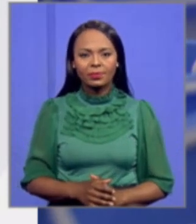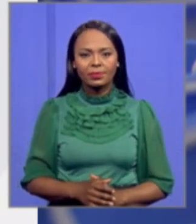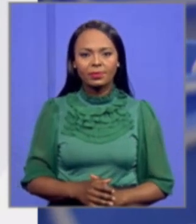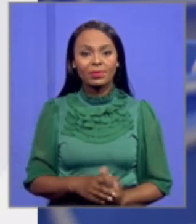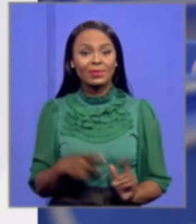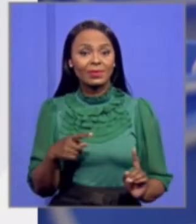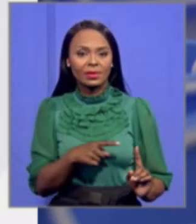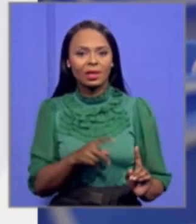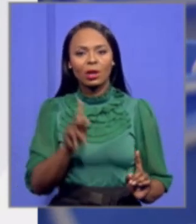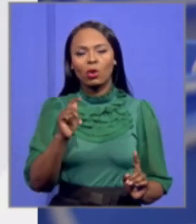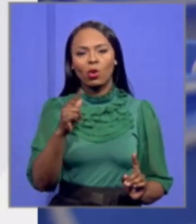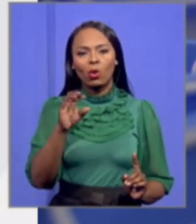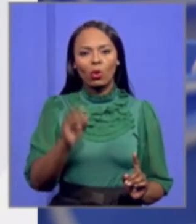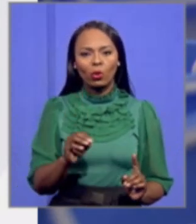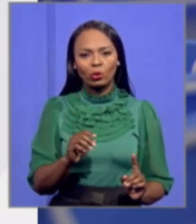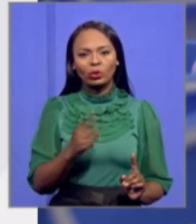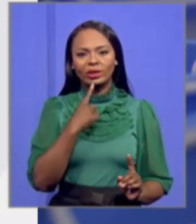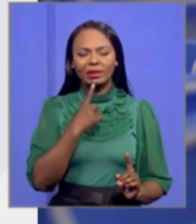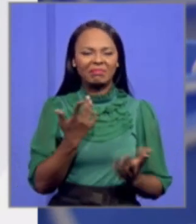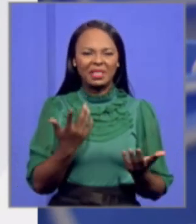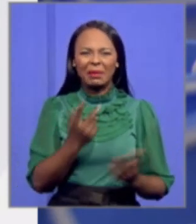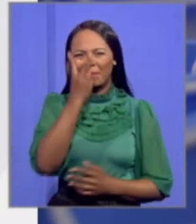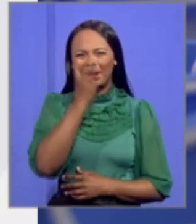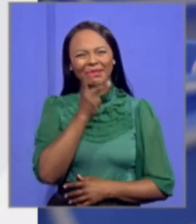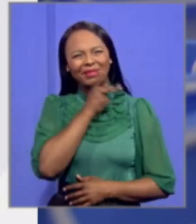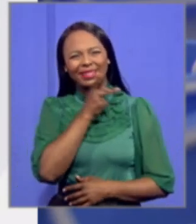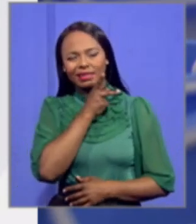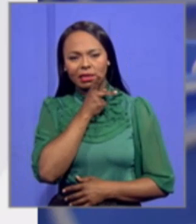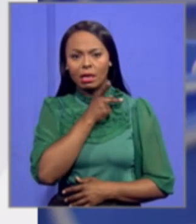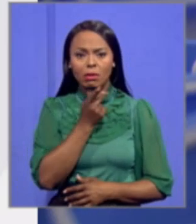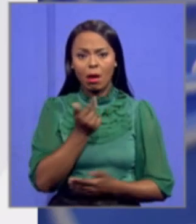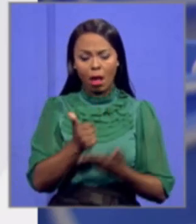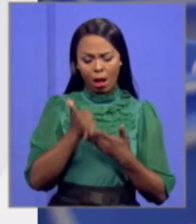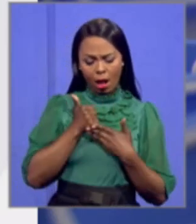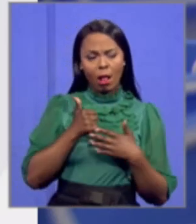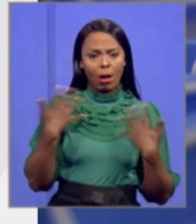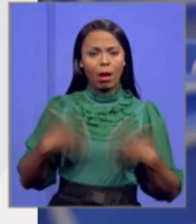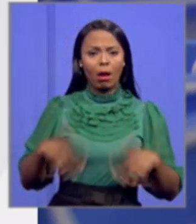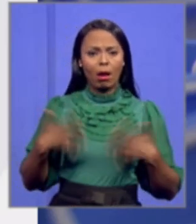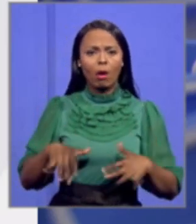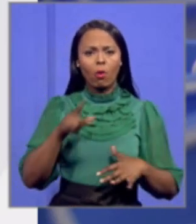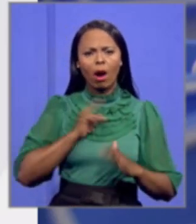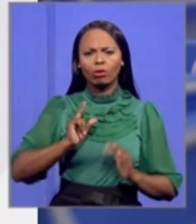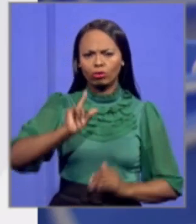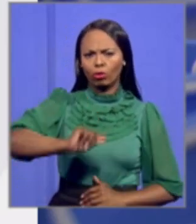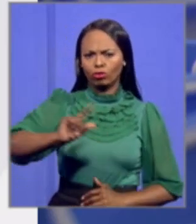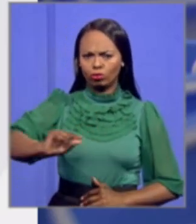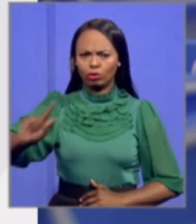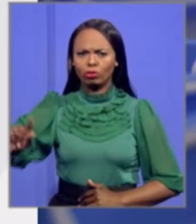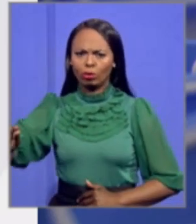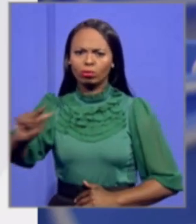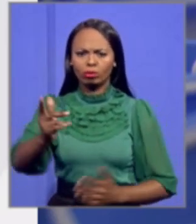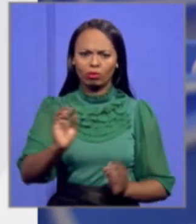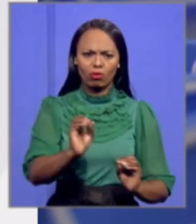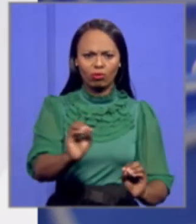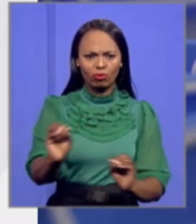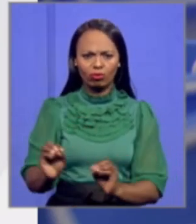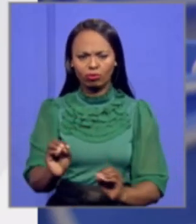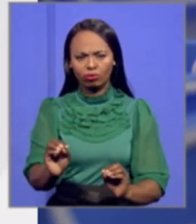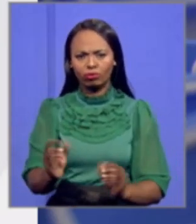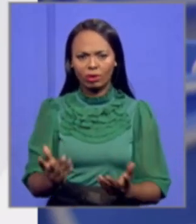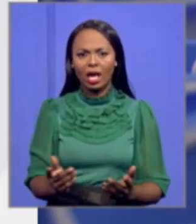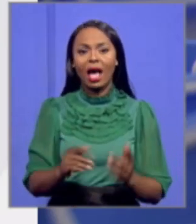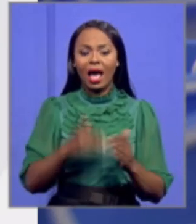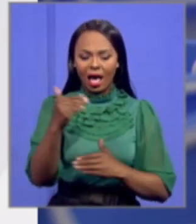Molaetsa wa Khuli Koto yena o re mme o re yena Black Friday ya mo sebeletsa hobane ditheko di ba tlase ha e ba Tshitwe dintho di betse hape di